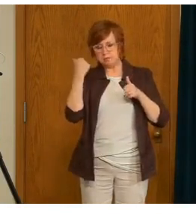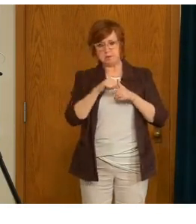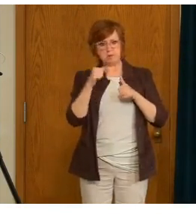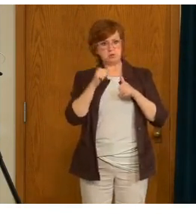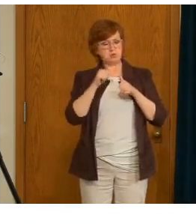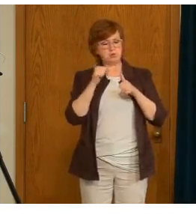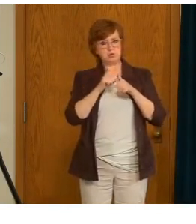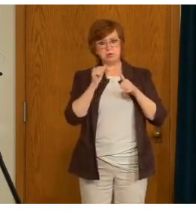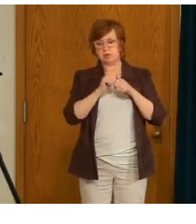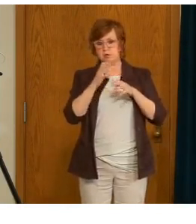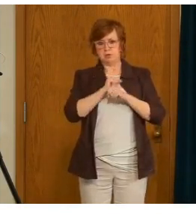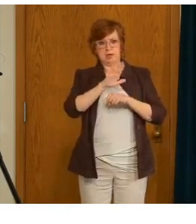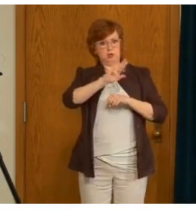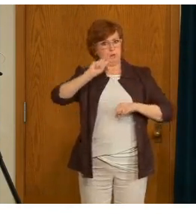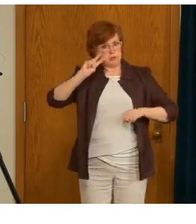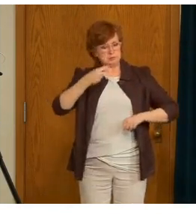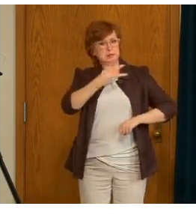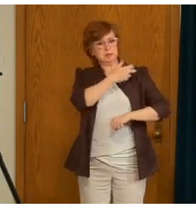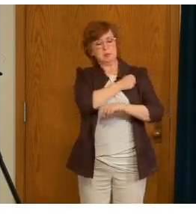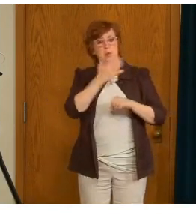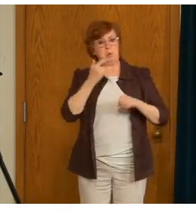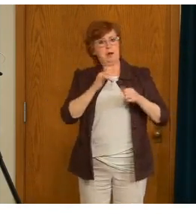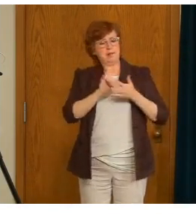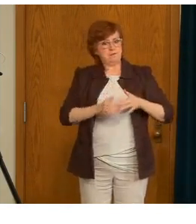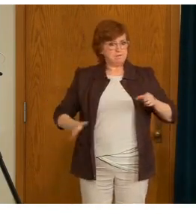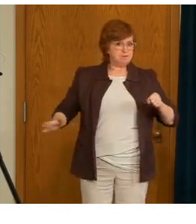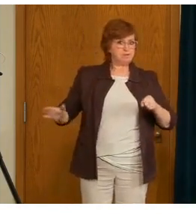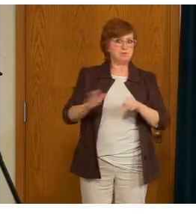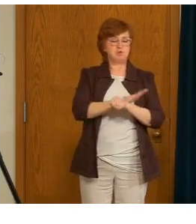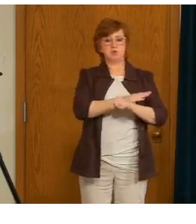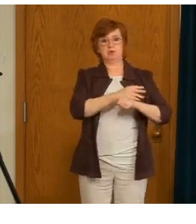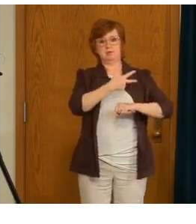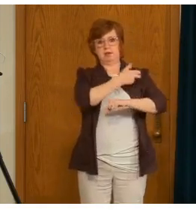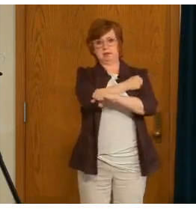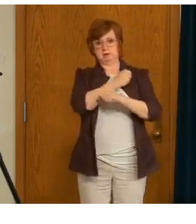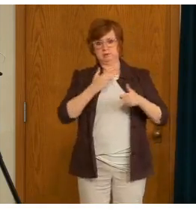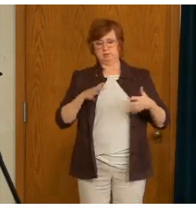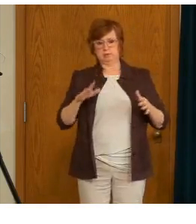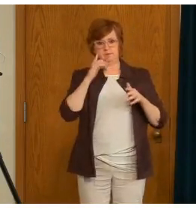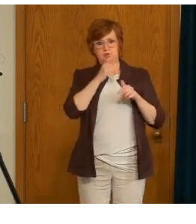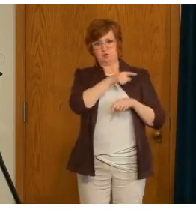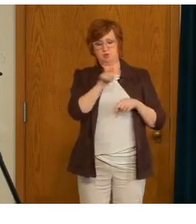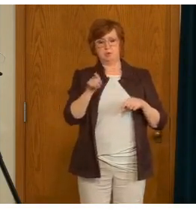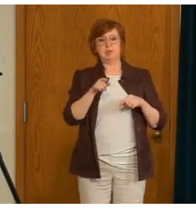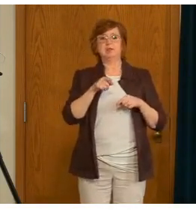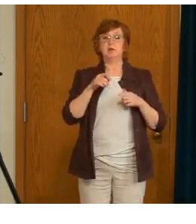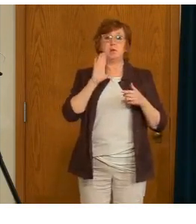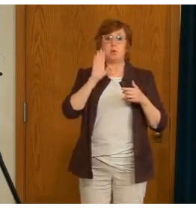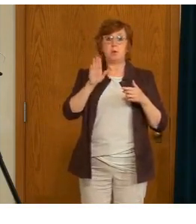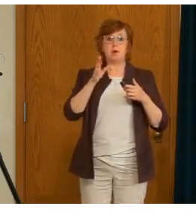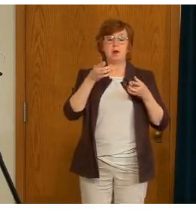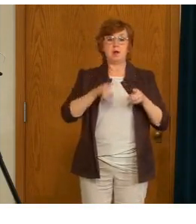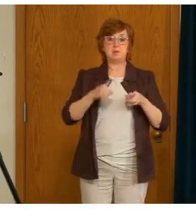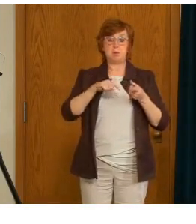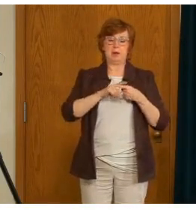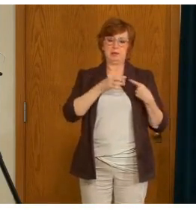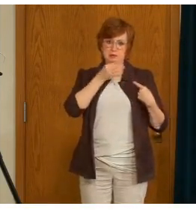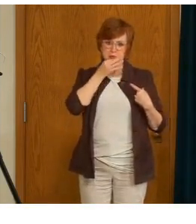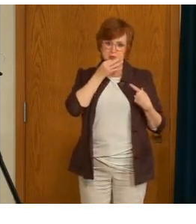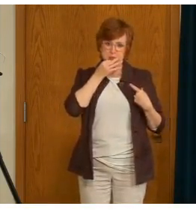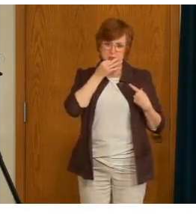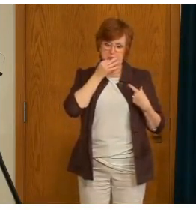vaccinated. And we will have an opportunity to do that very soon. Yesterday, Health Canada approved the